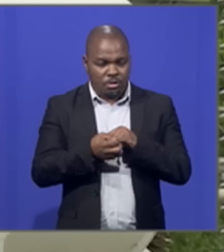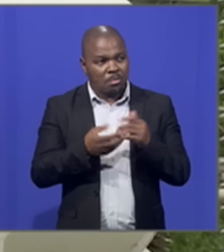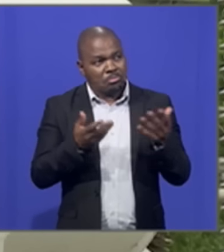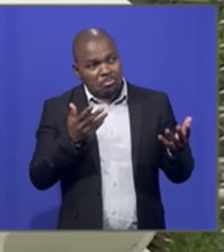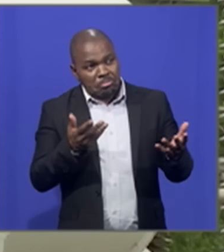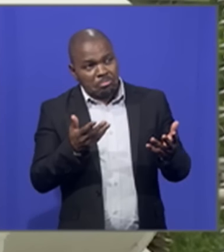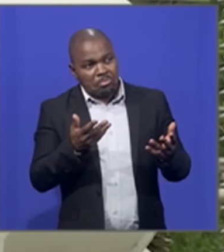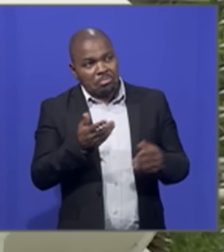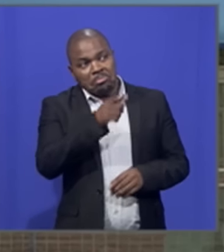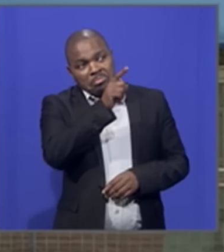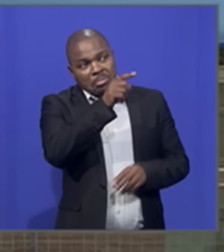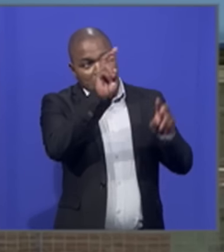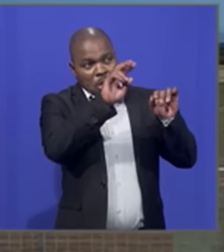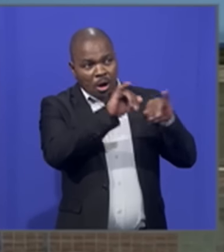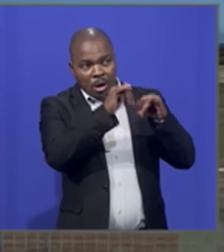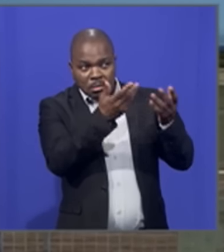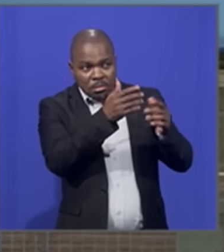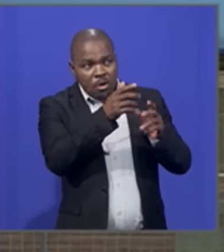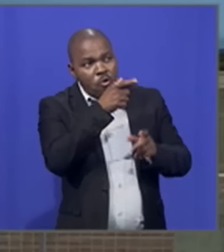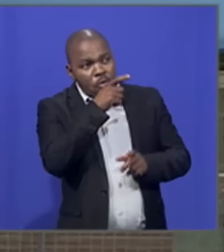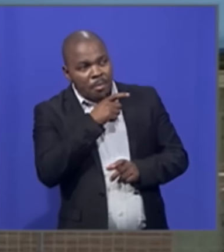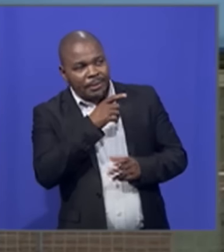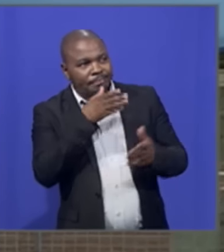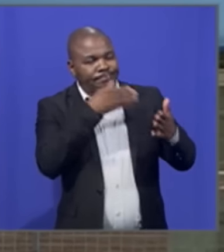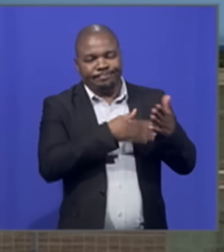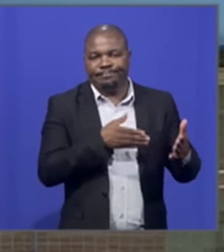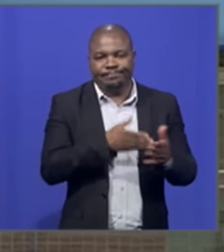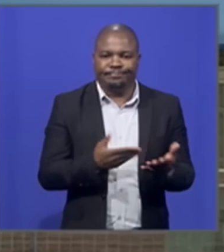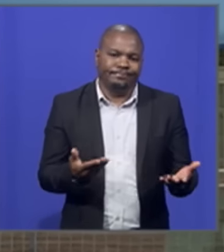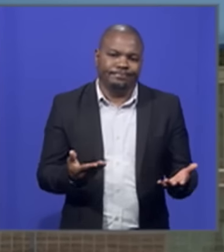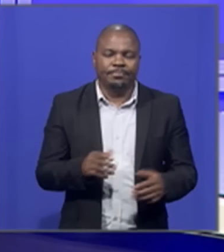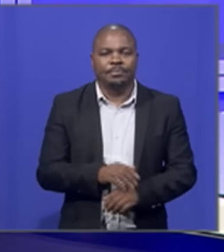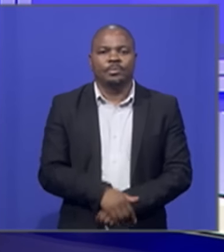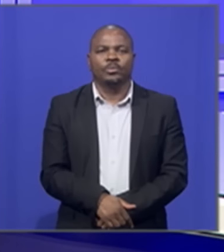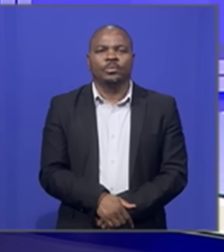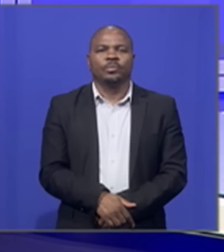ditshwaotshwao ka go tšwa go Eskom ga se a ka a atlega.